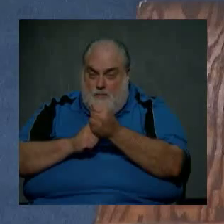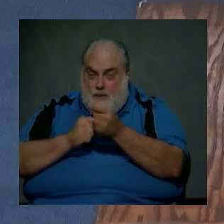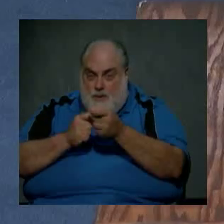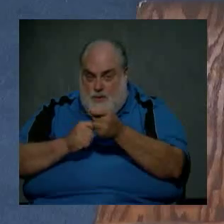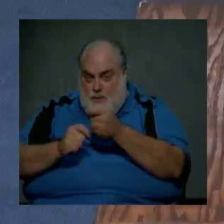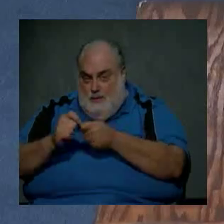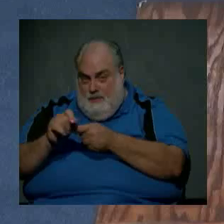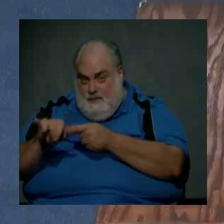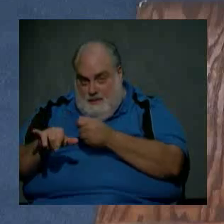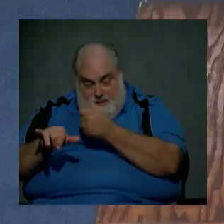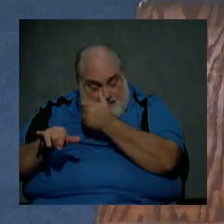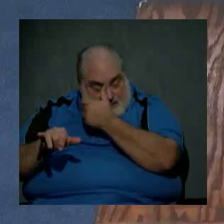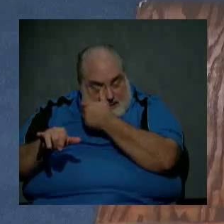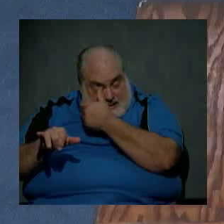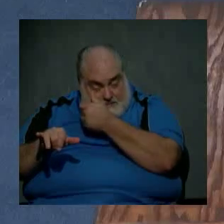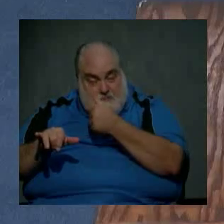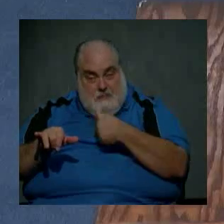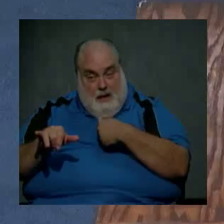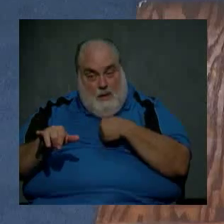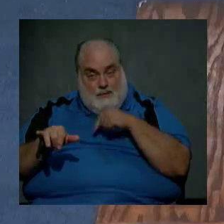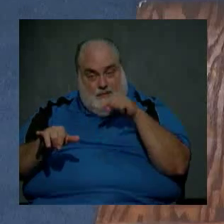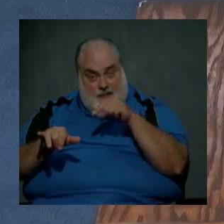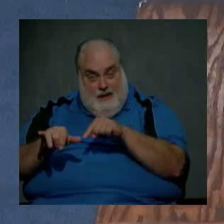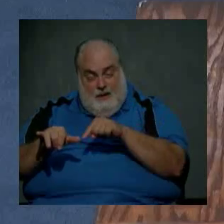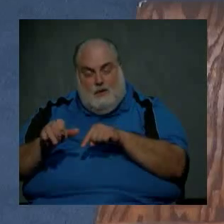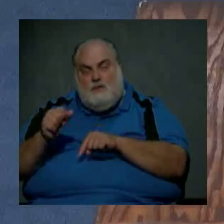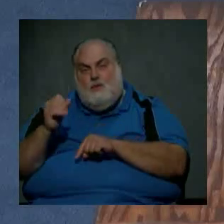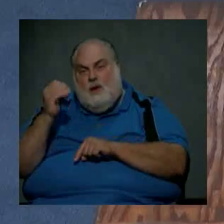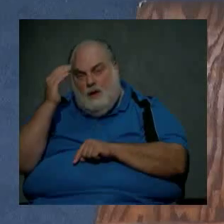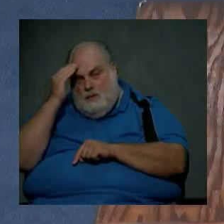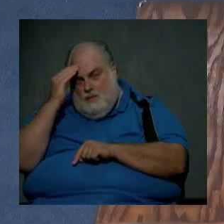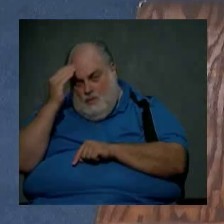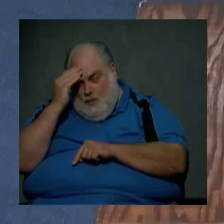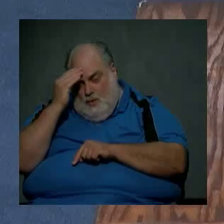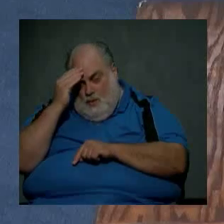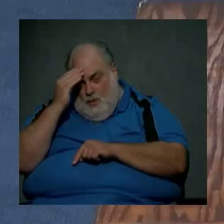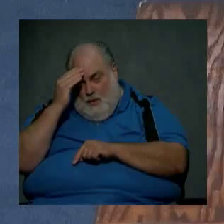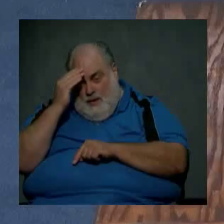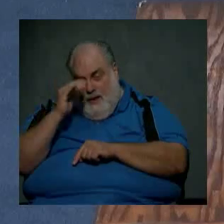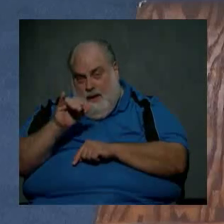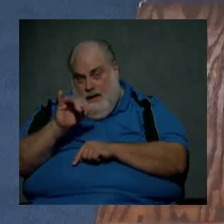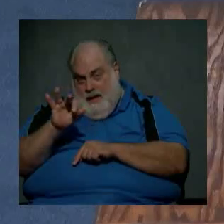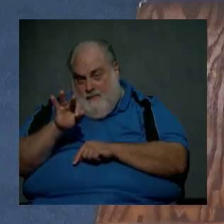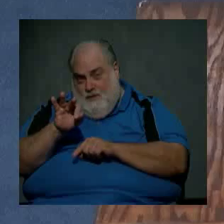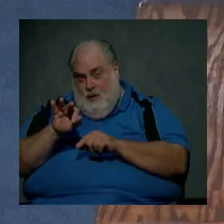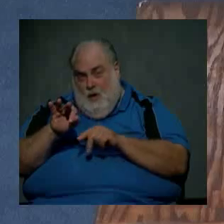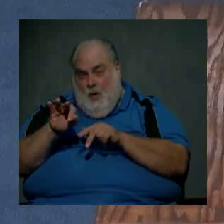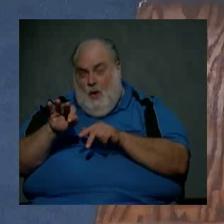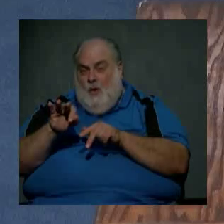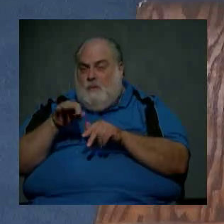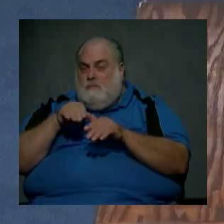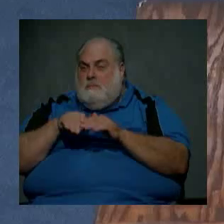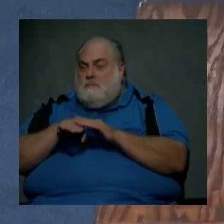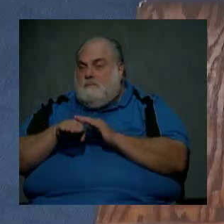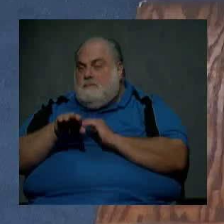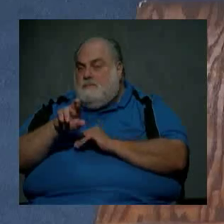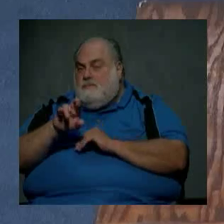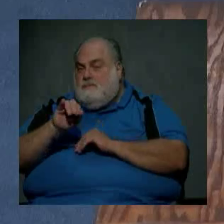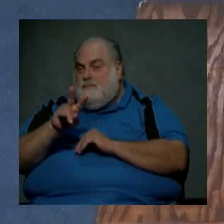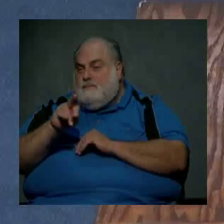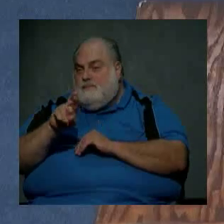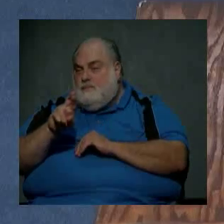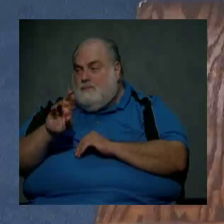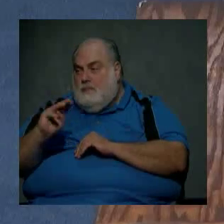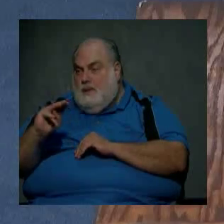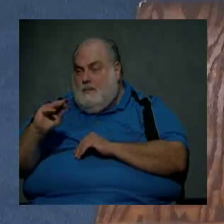this. So I just want to be sure you're all aware. If you go into the River Market, it looks really wonderful